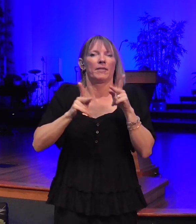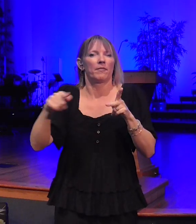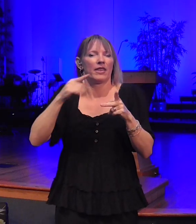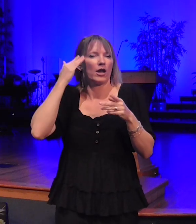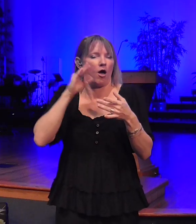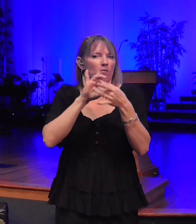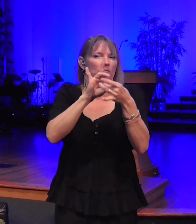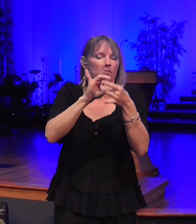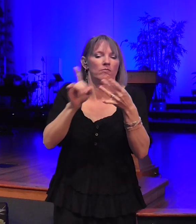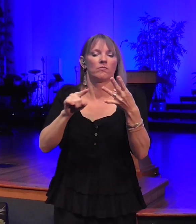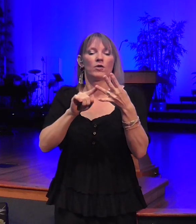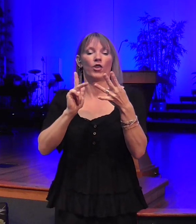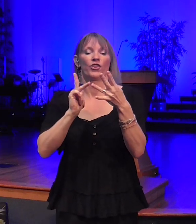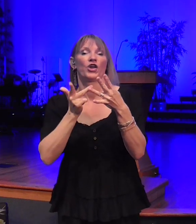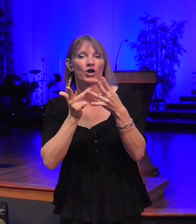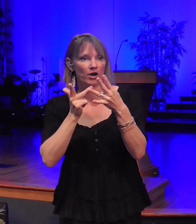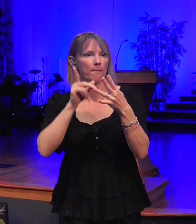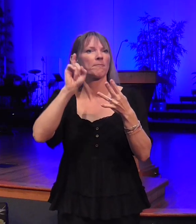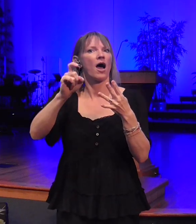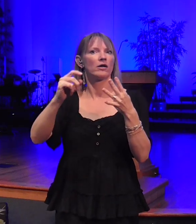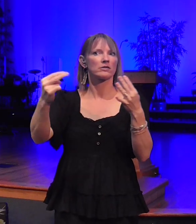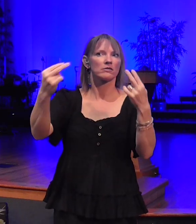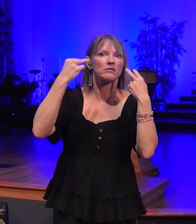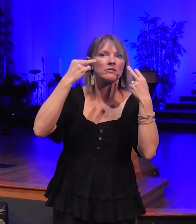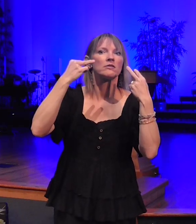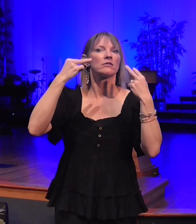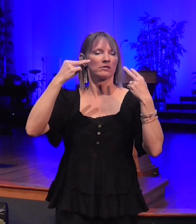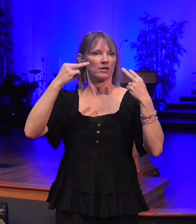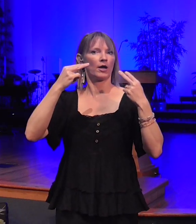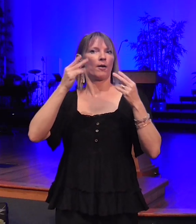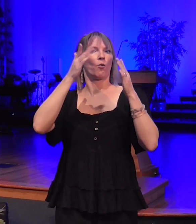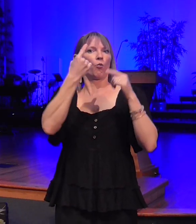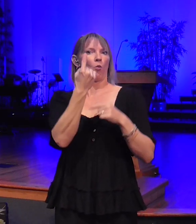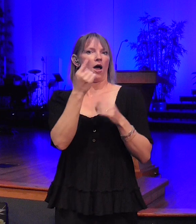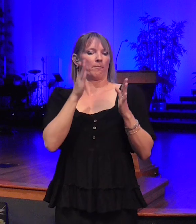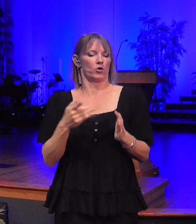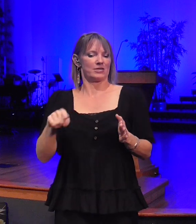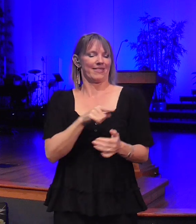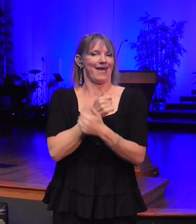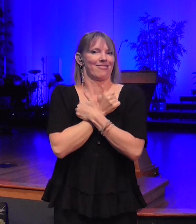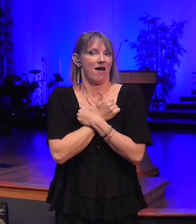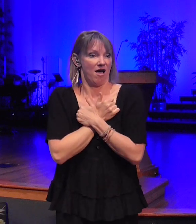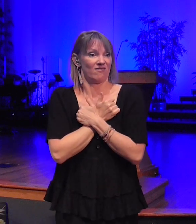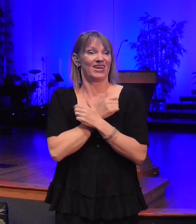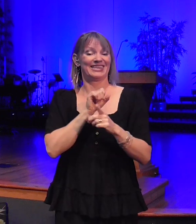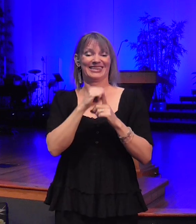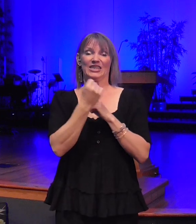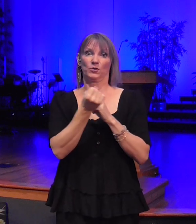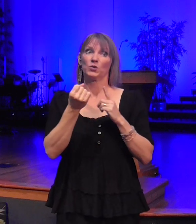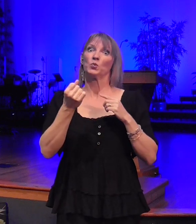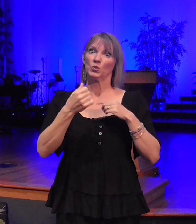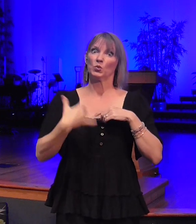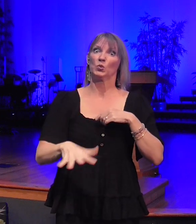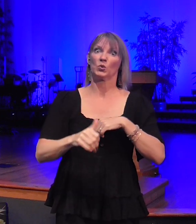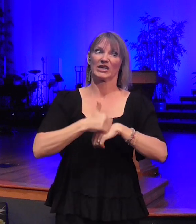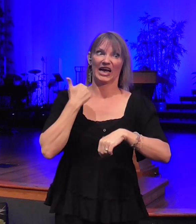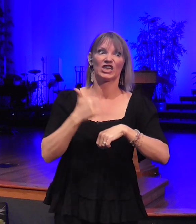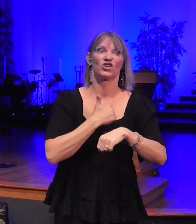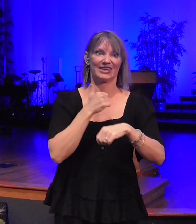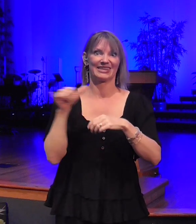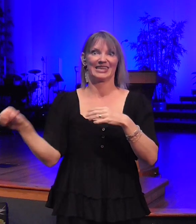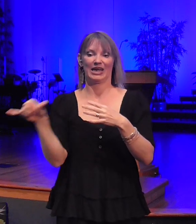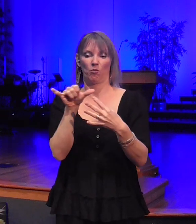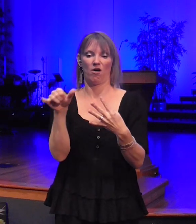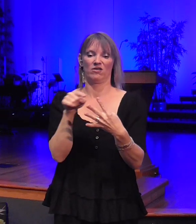of people who need to be constantly before the eyes of the person they love. Their situation is dangerous as the situation of people in the first